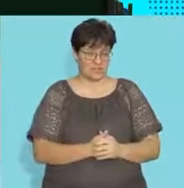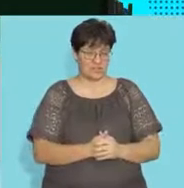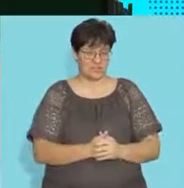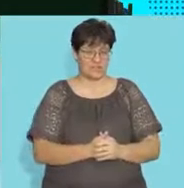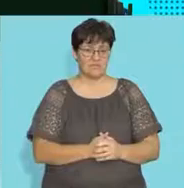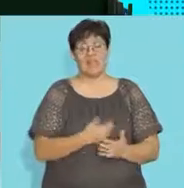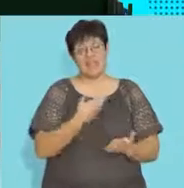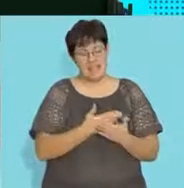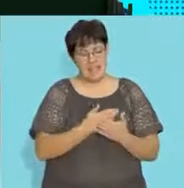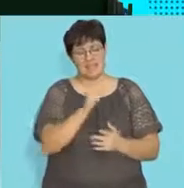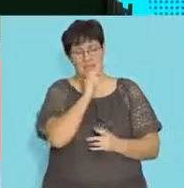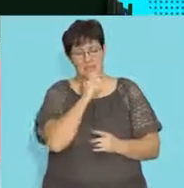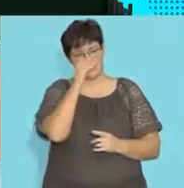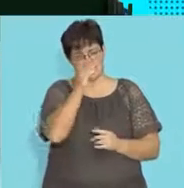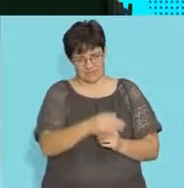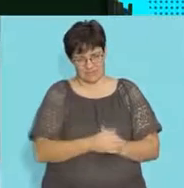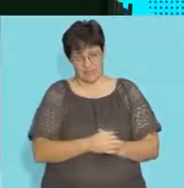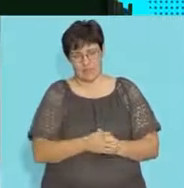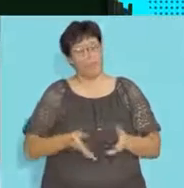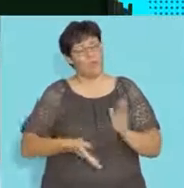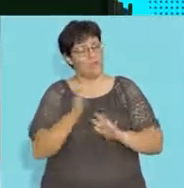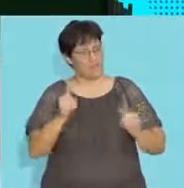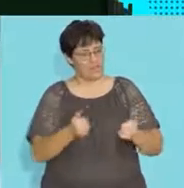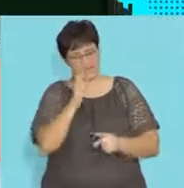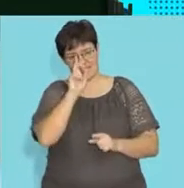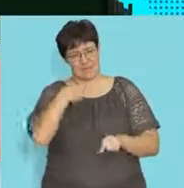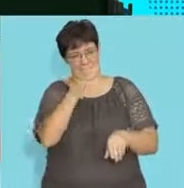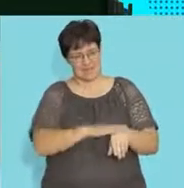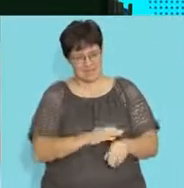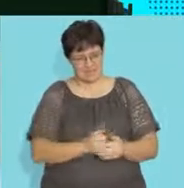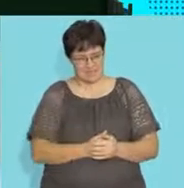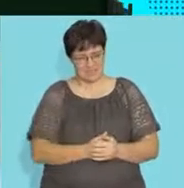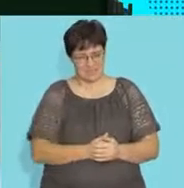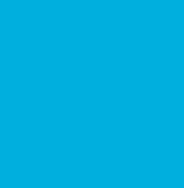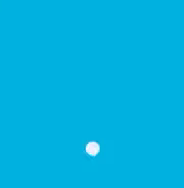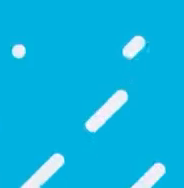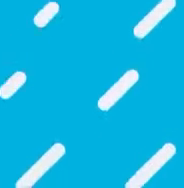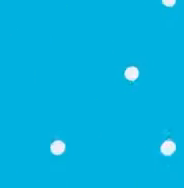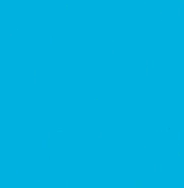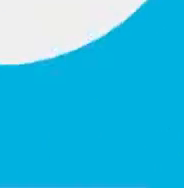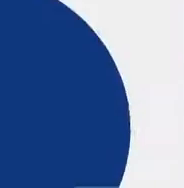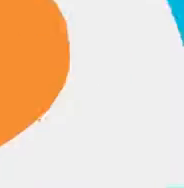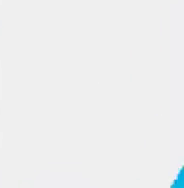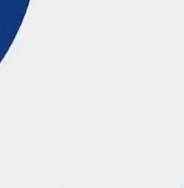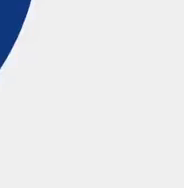I hope you will be able to use it. Please go well. See you next time.